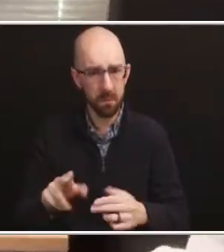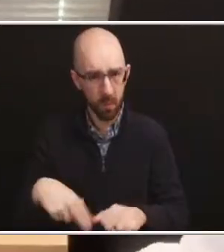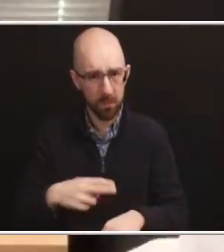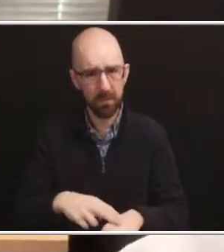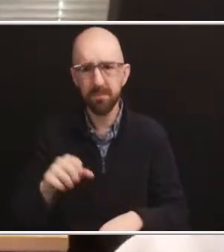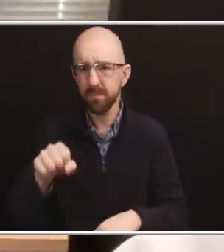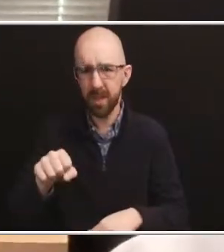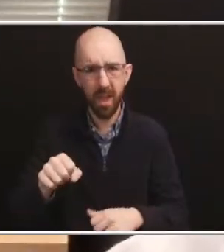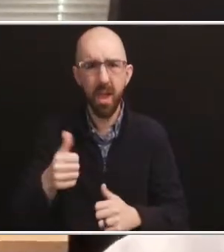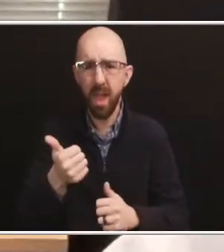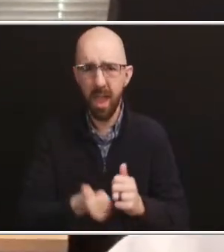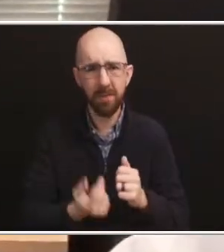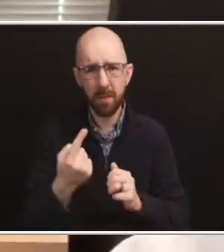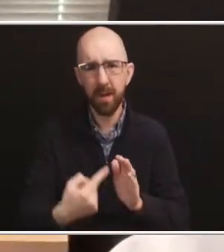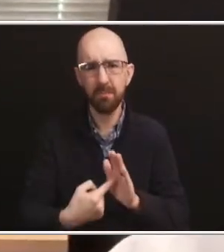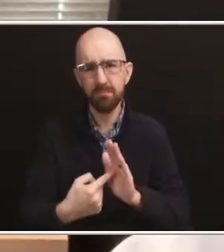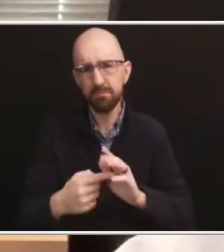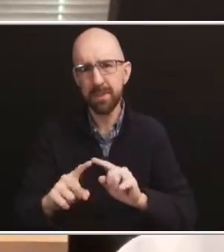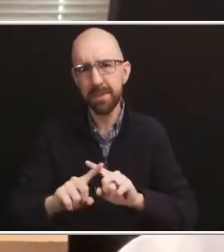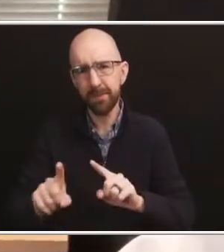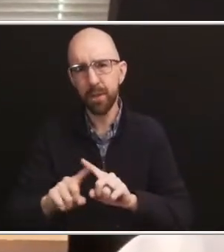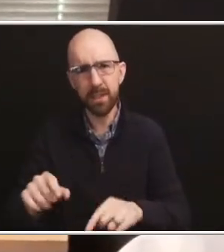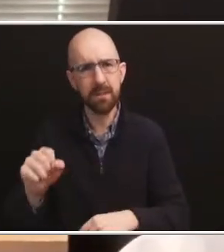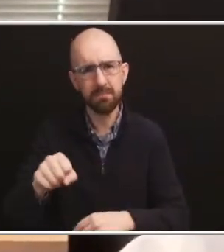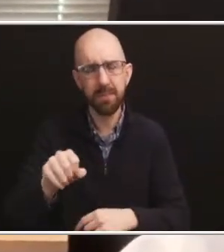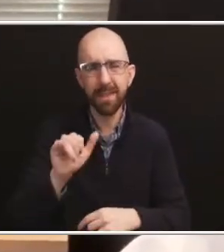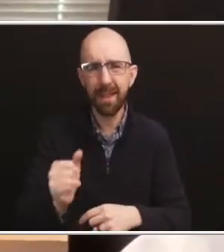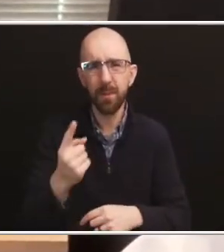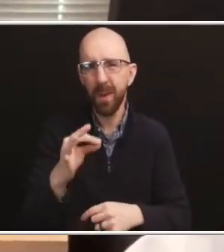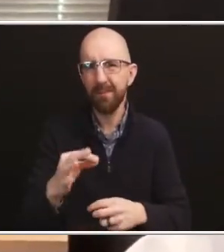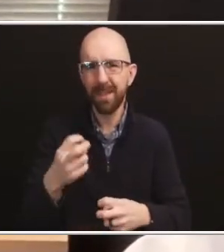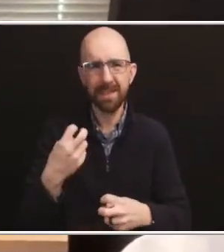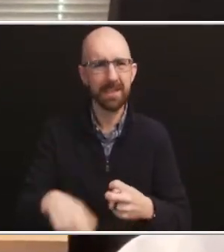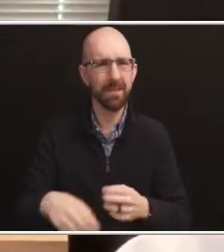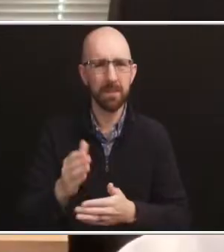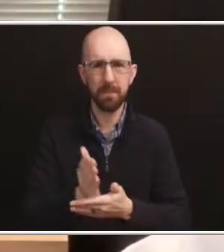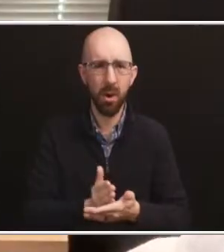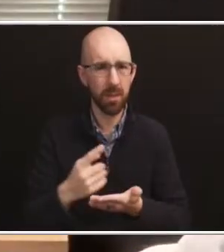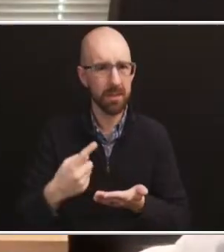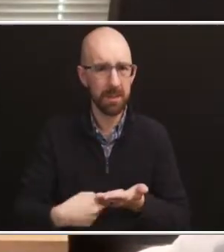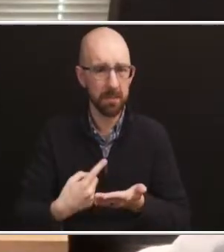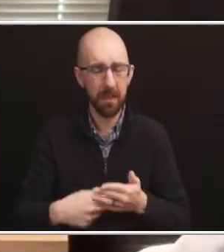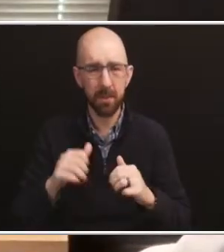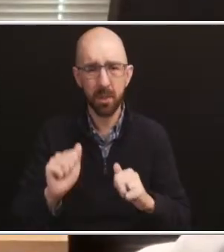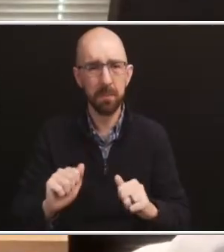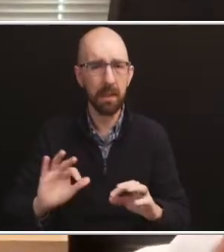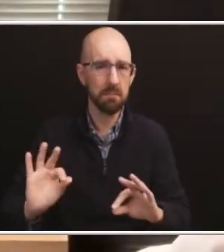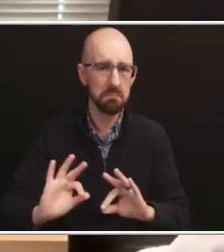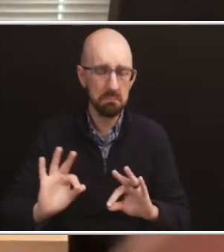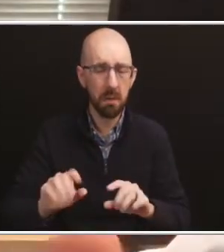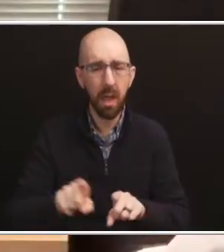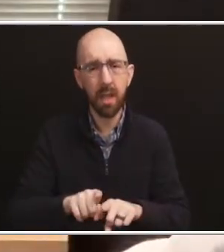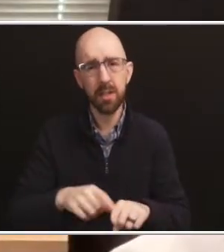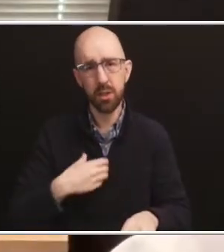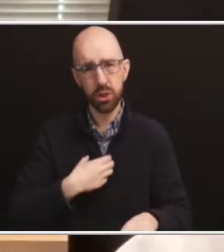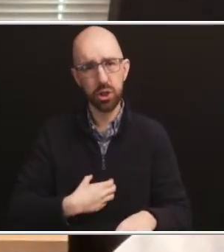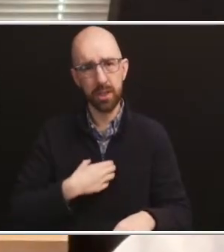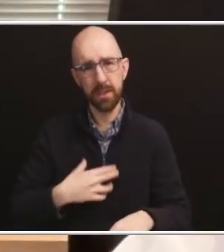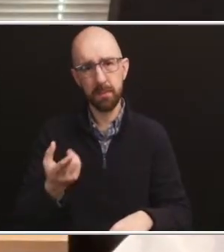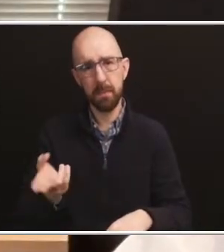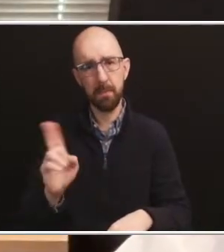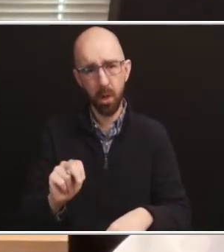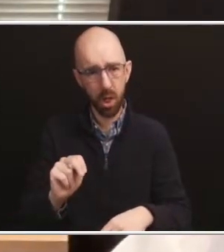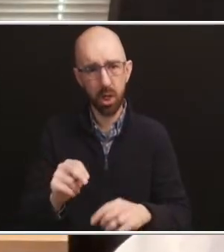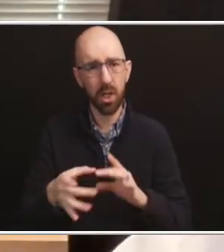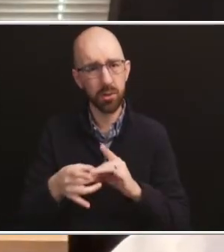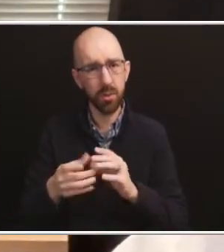mean, everyone presents a little bit differently, and that's kind of one of the hardest parts, is that sometimes it could be as benign as chest burning that you associate with